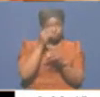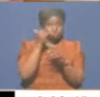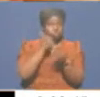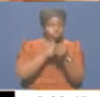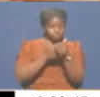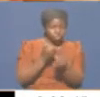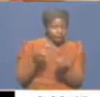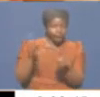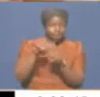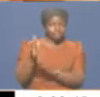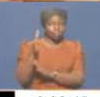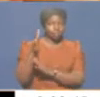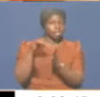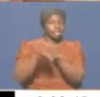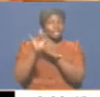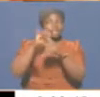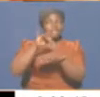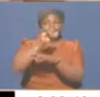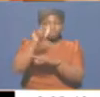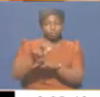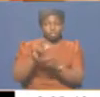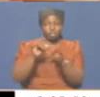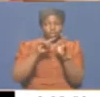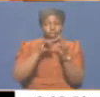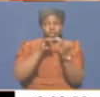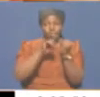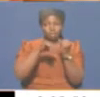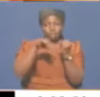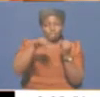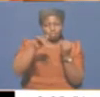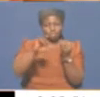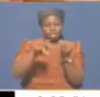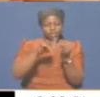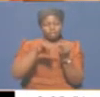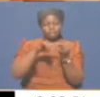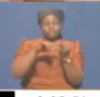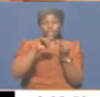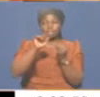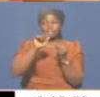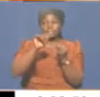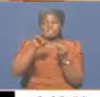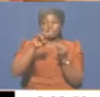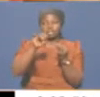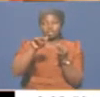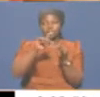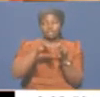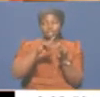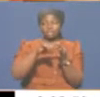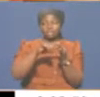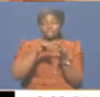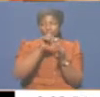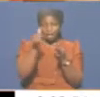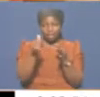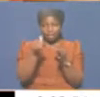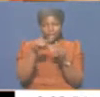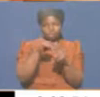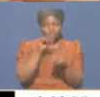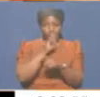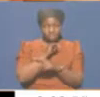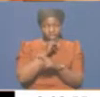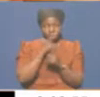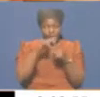three, Peter Njuguna, Stephen Kariuki and Julius Kiptanui, were killed despite an ongoing operation by the government to